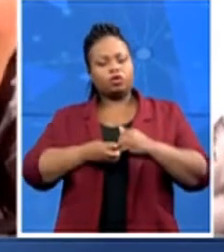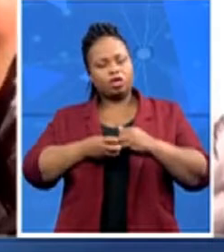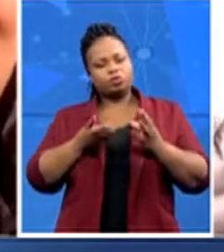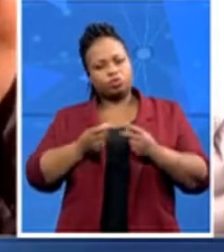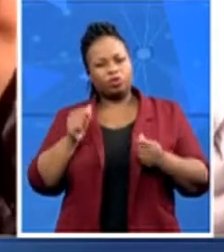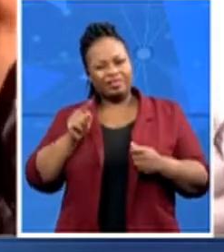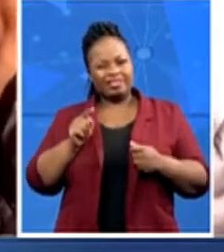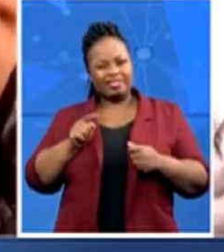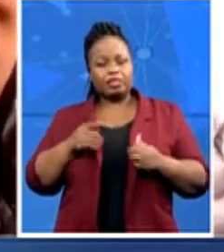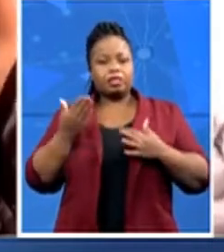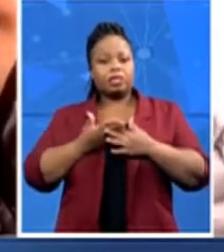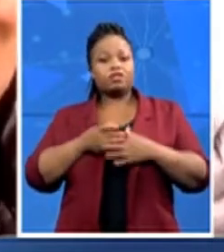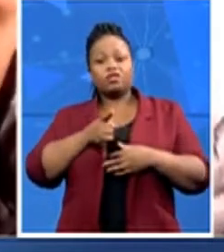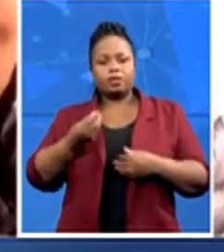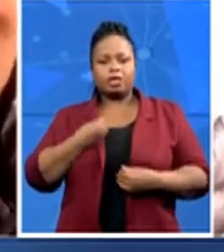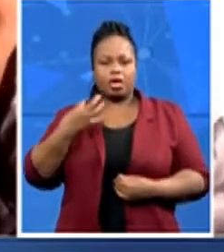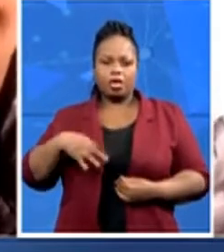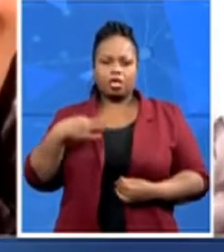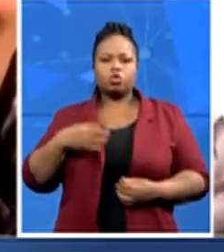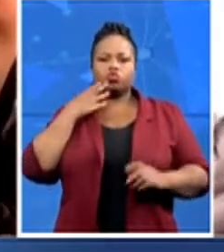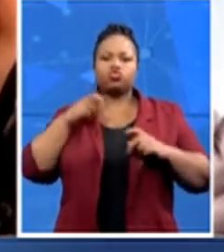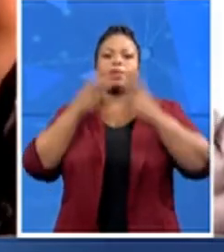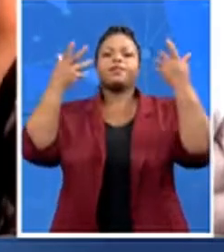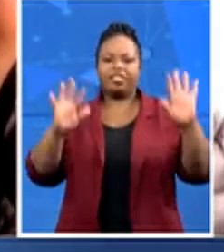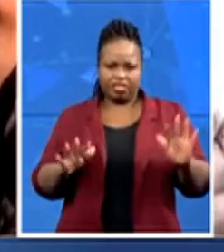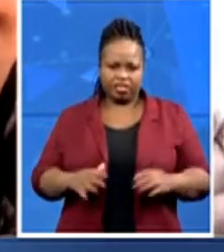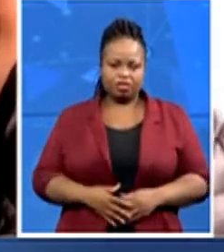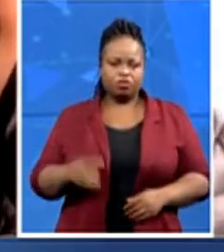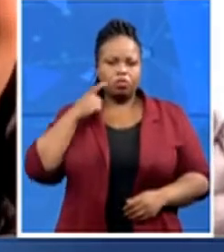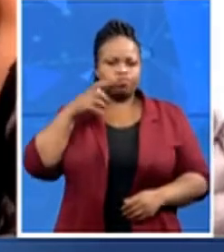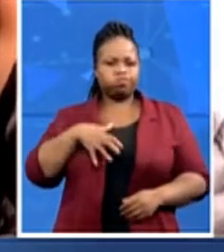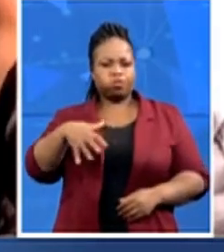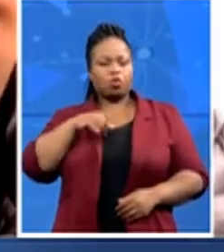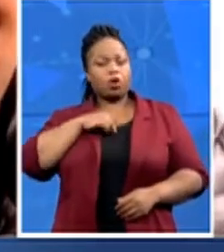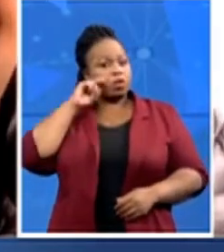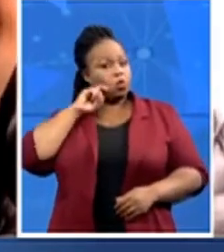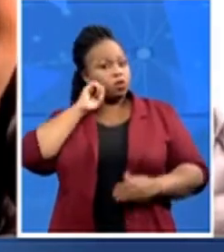been raped. So that it's not teenage pregnancies, because when your 14-year-old has